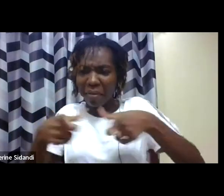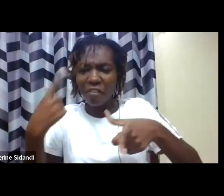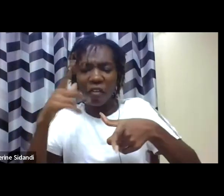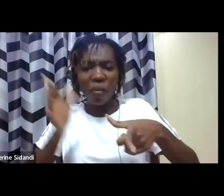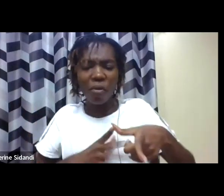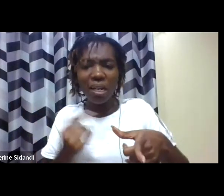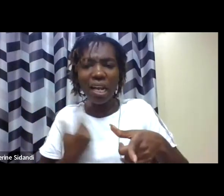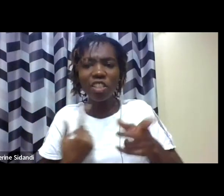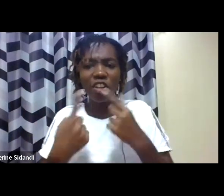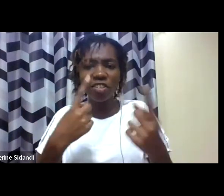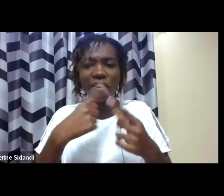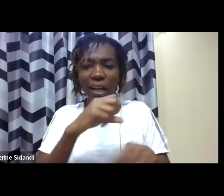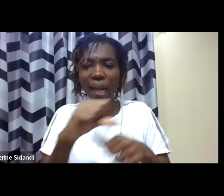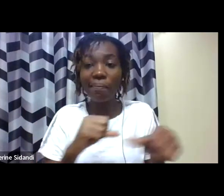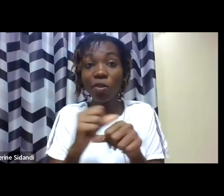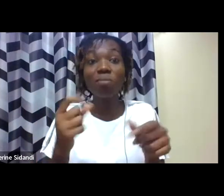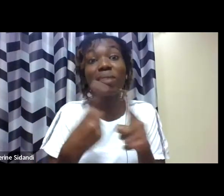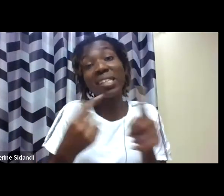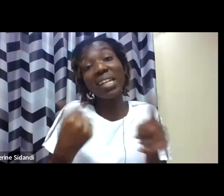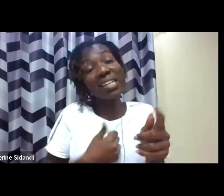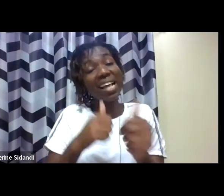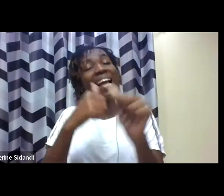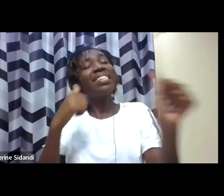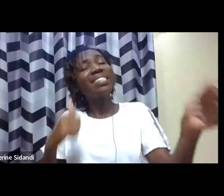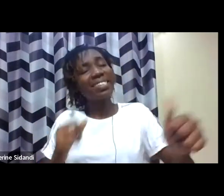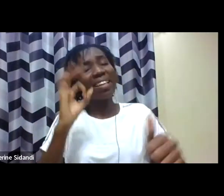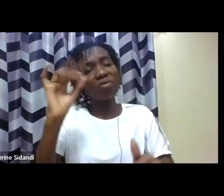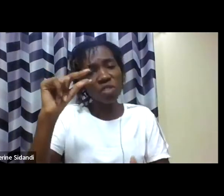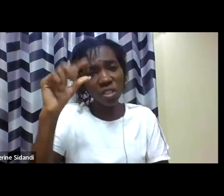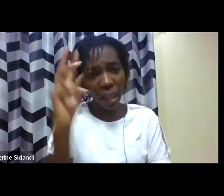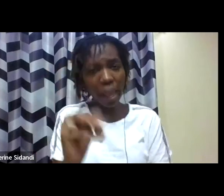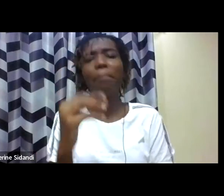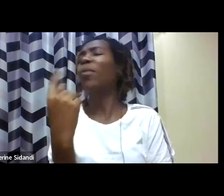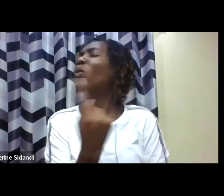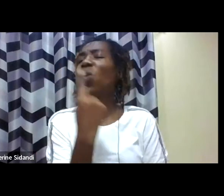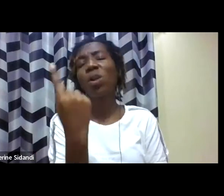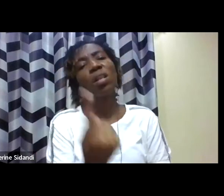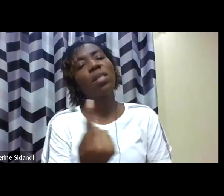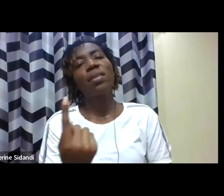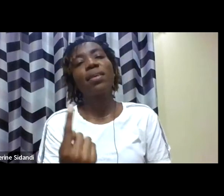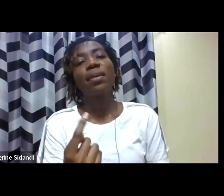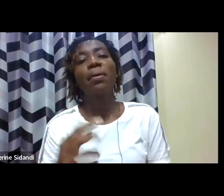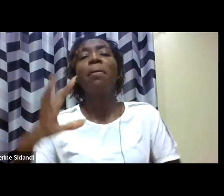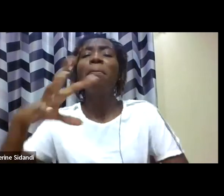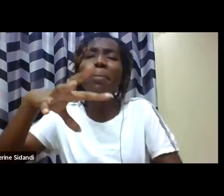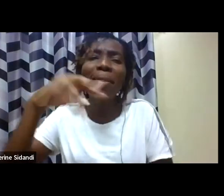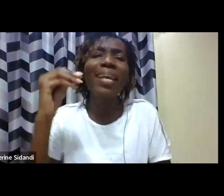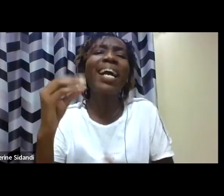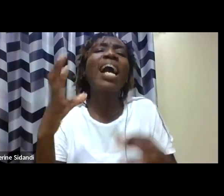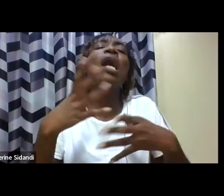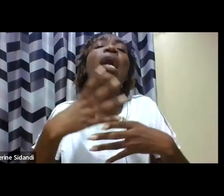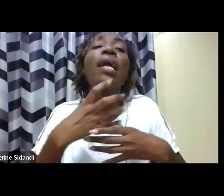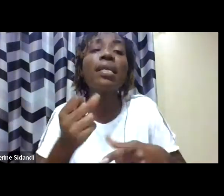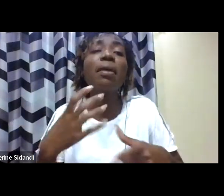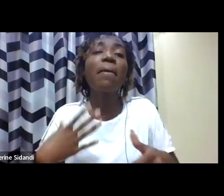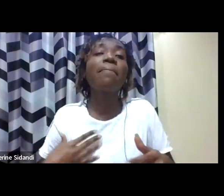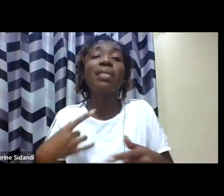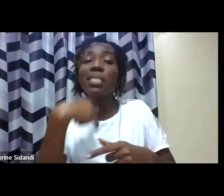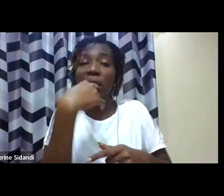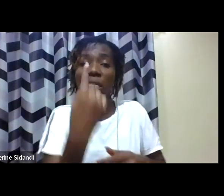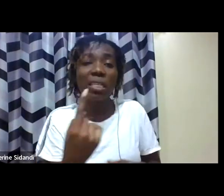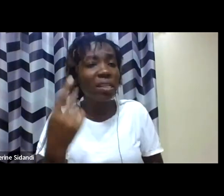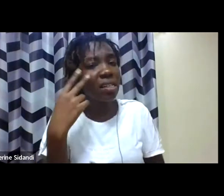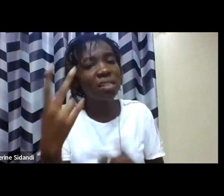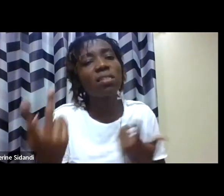talking about anti-female genital mutilation. It took courage. It took me to say, you see,